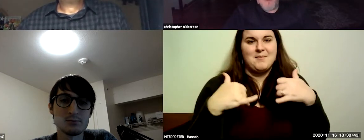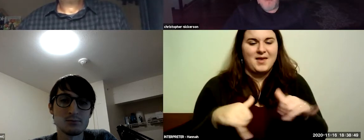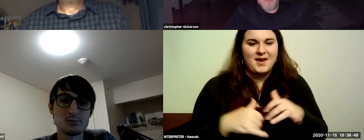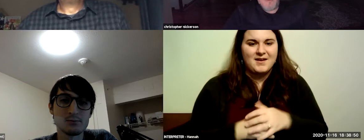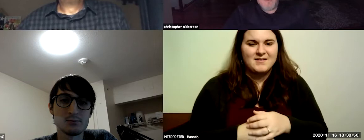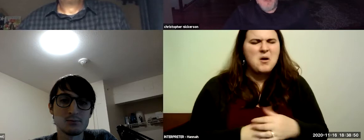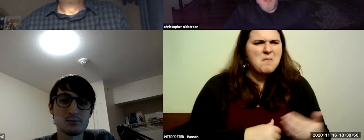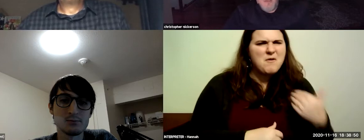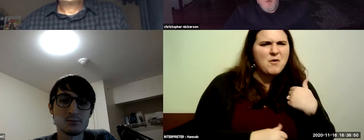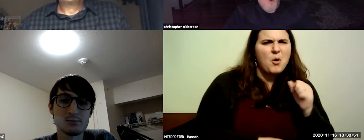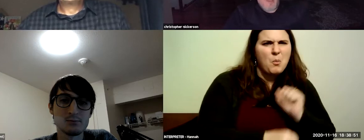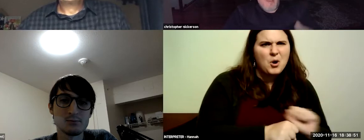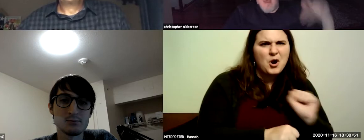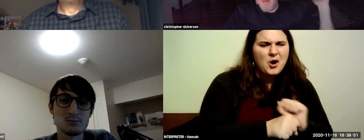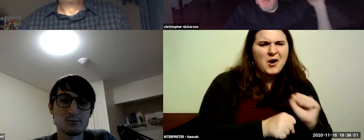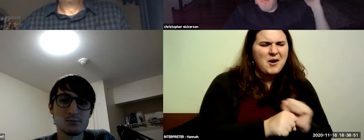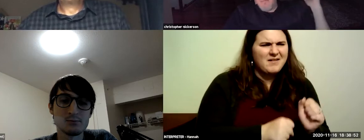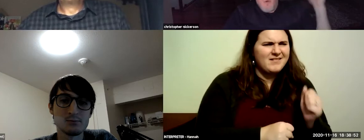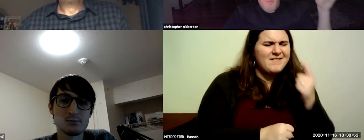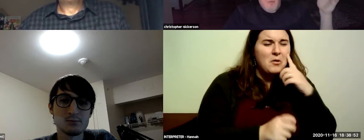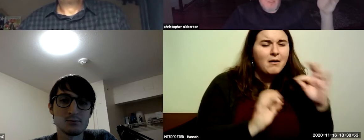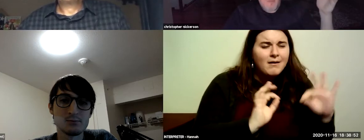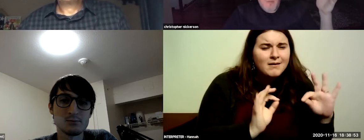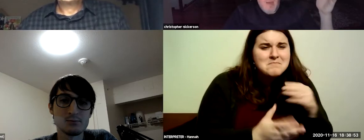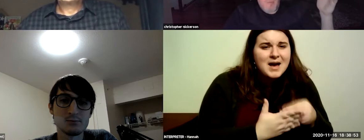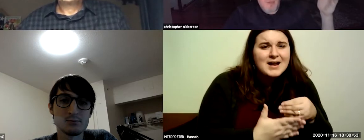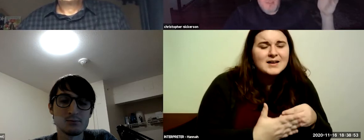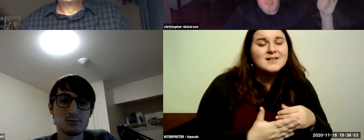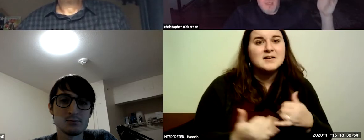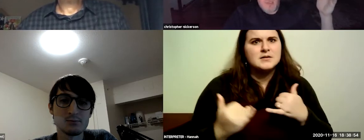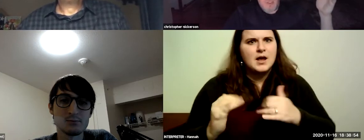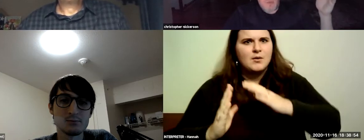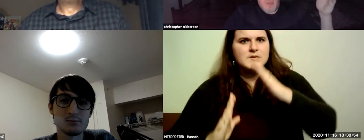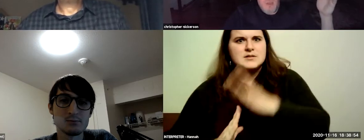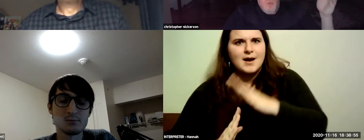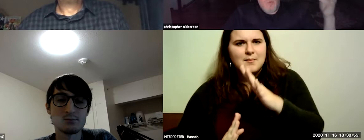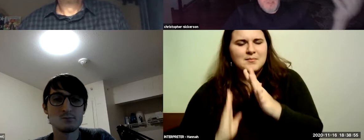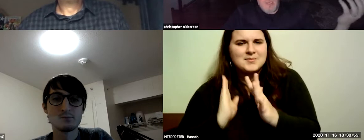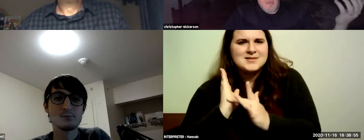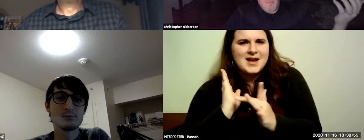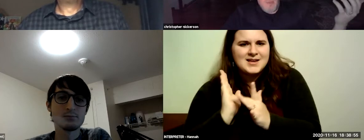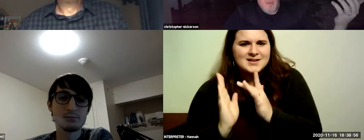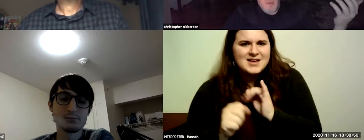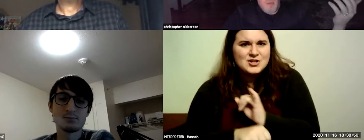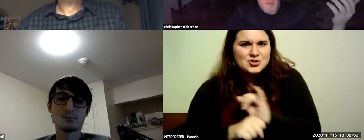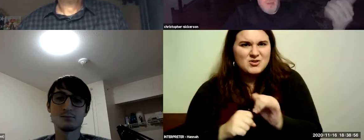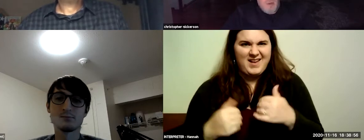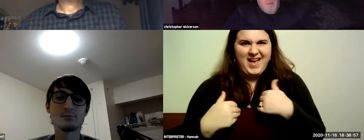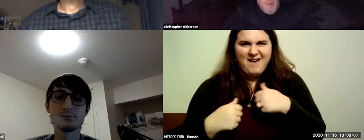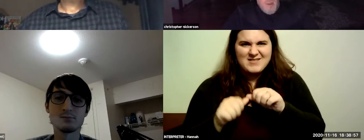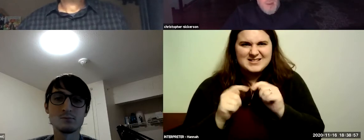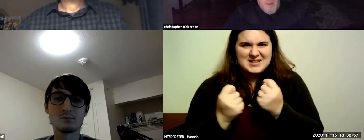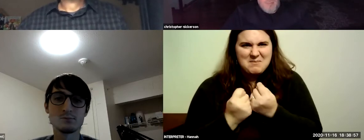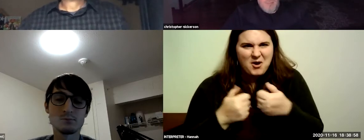for nothing to, you know, working at, you know, some of the top parts of the tech industry with a team and,